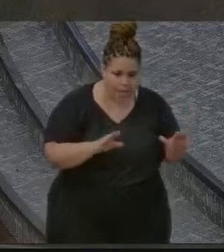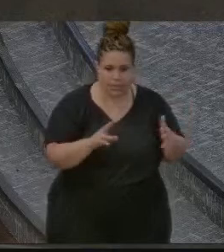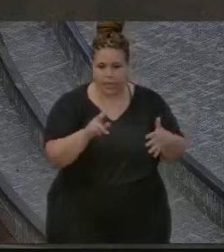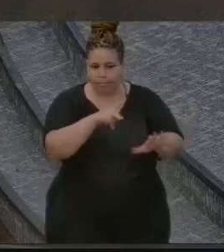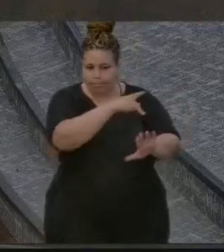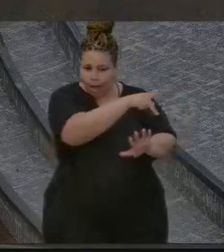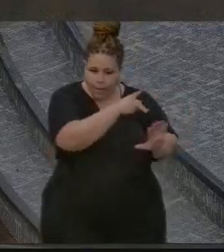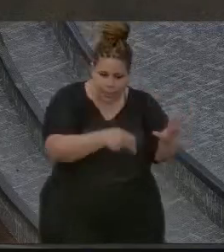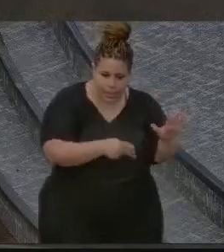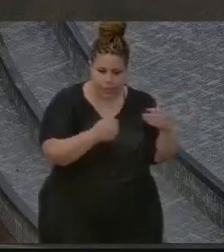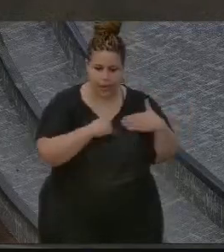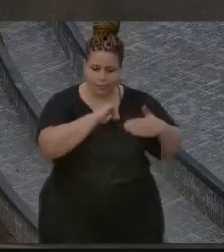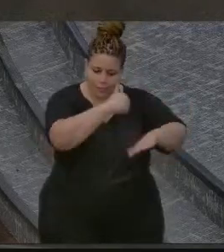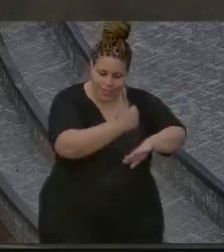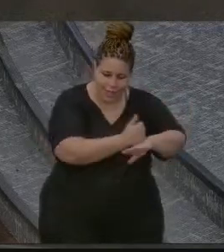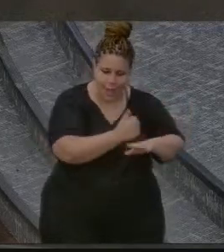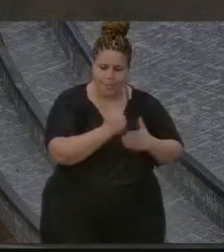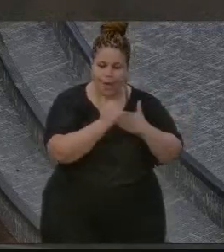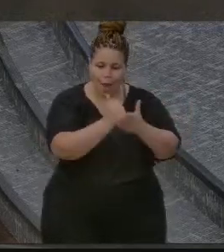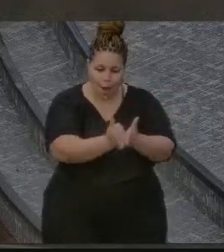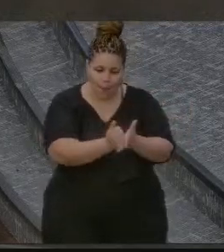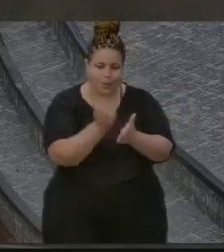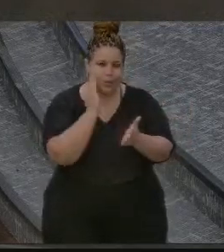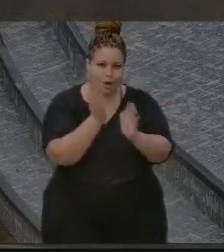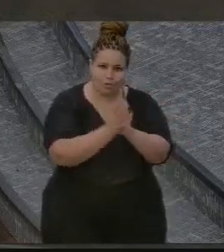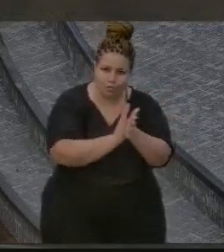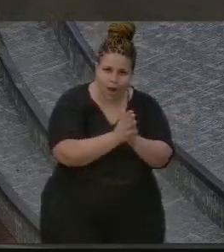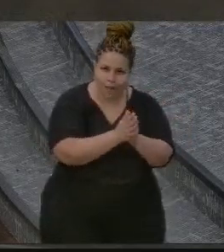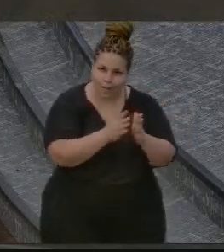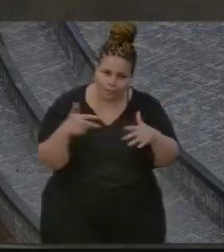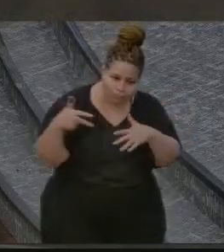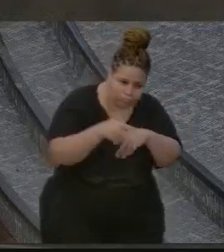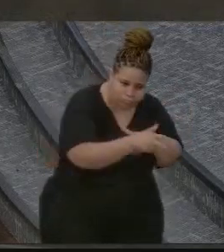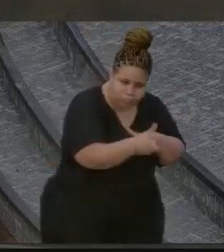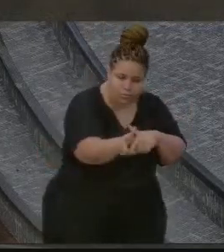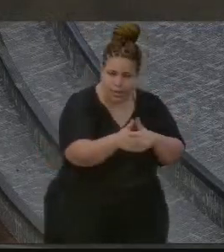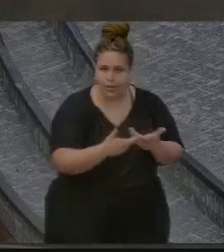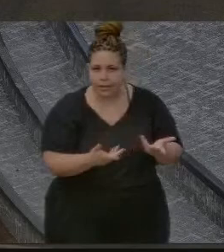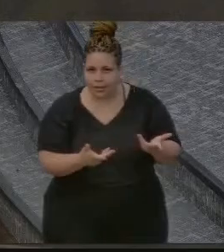with traffic. So Yes. Thank you. great turnout.